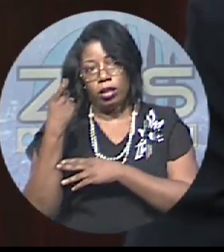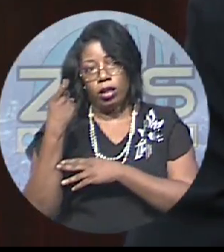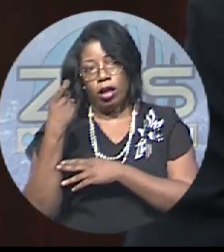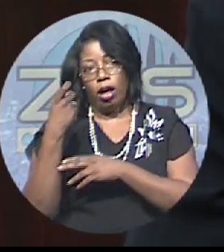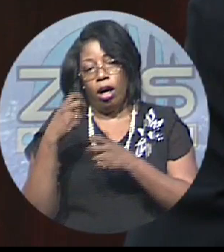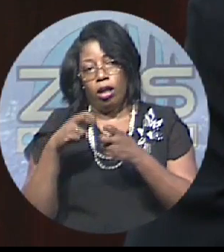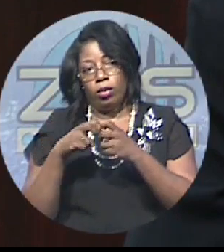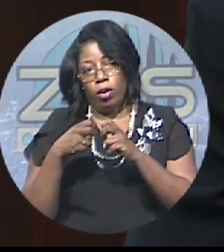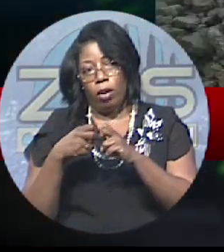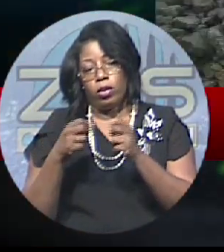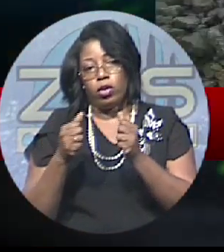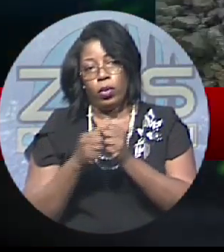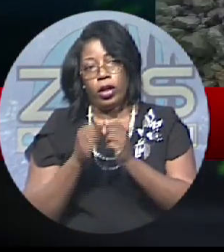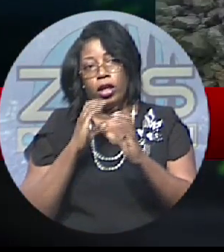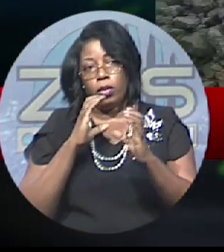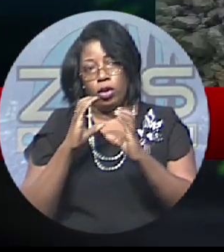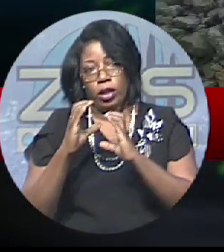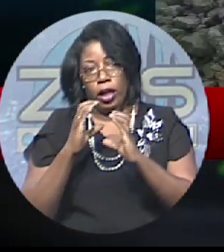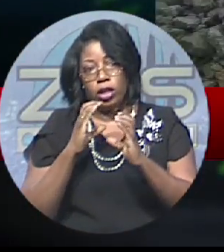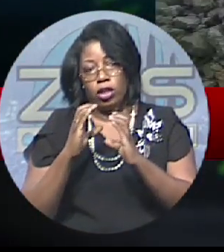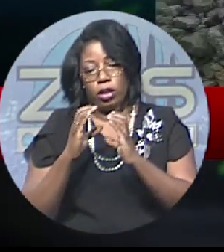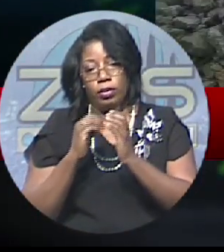with communication.